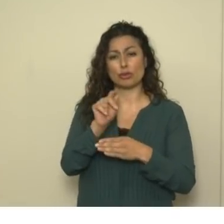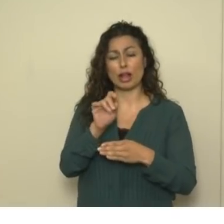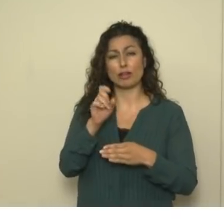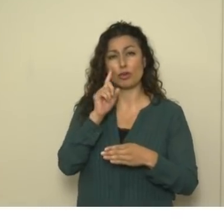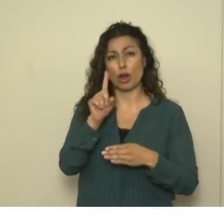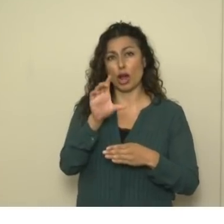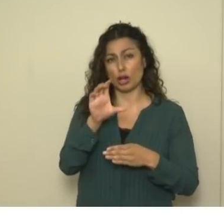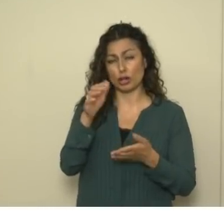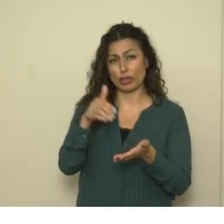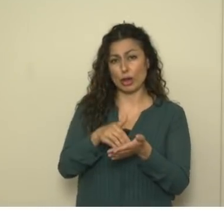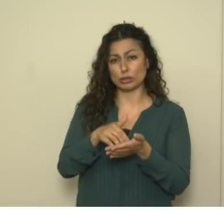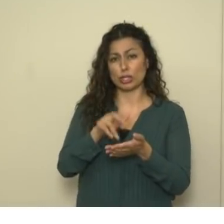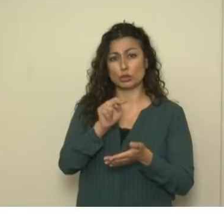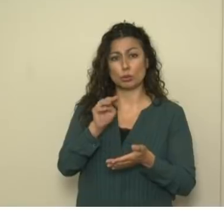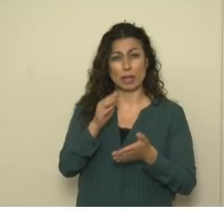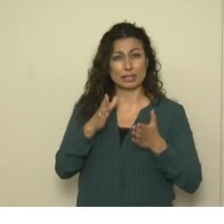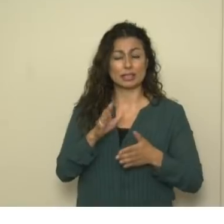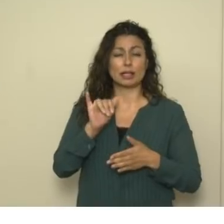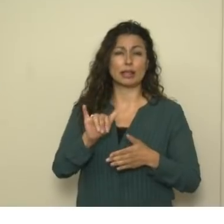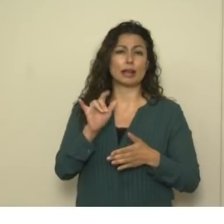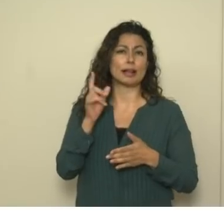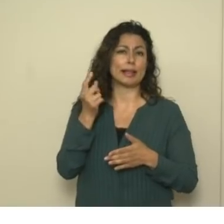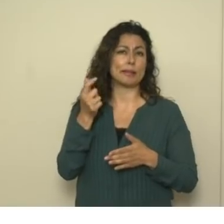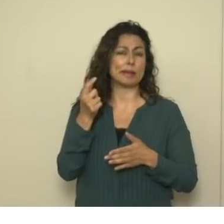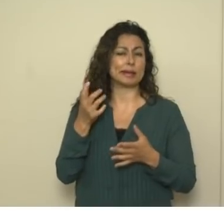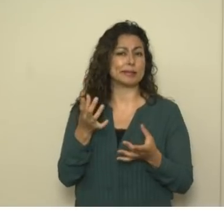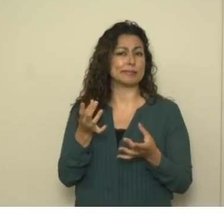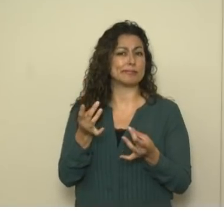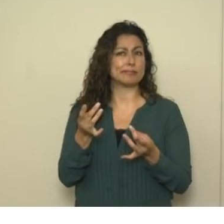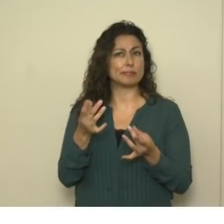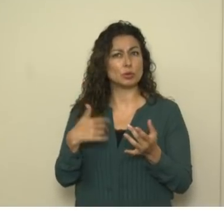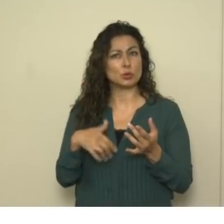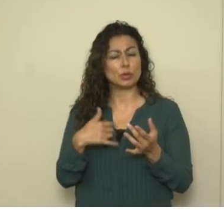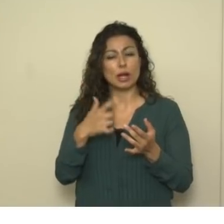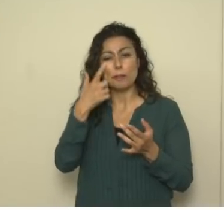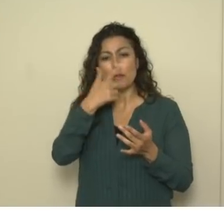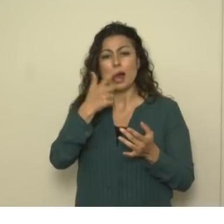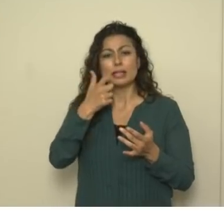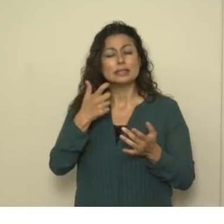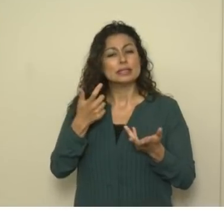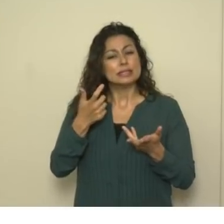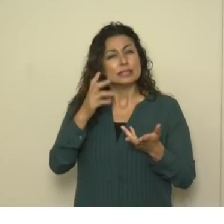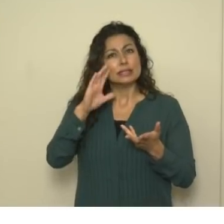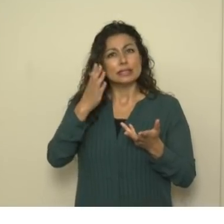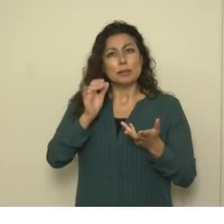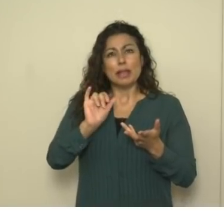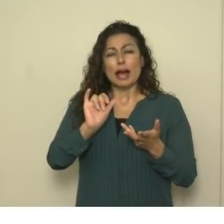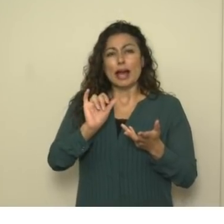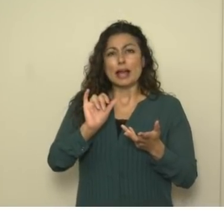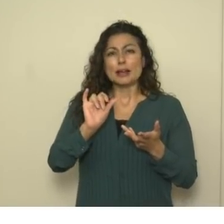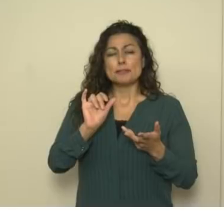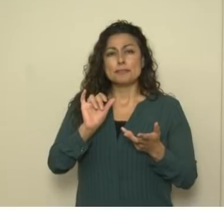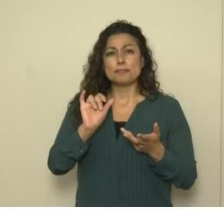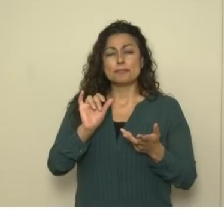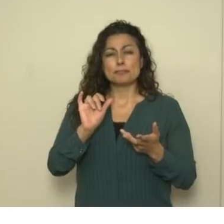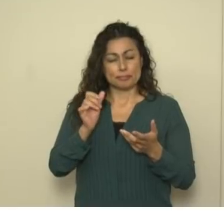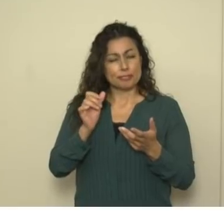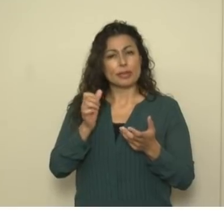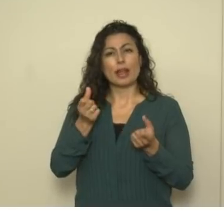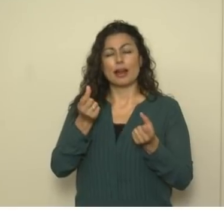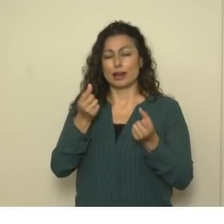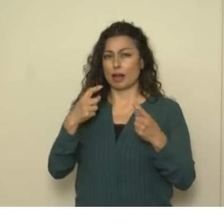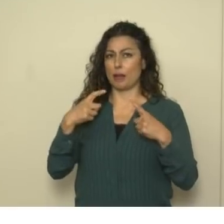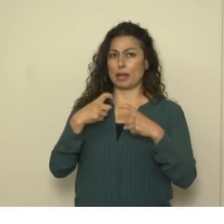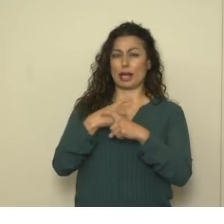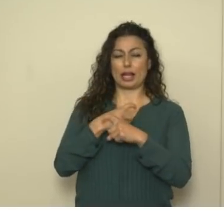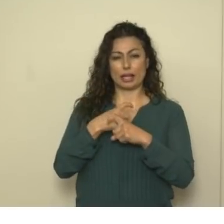100,000 New Mexicans. Now that's a little tricky because it seems like a lot of